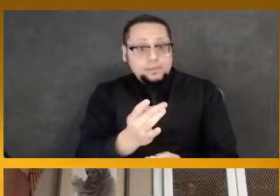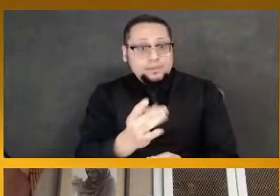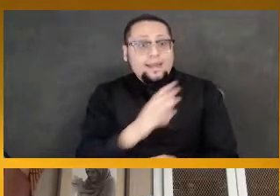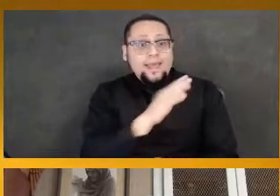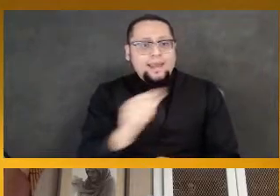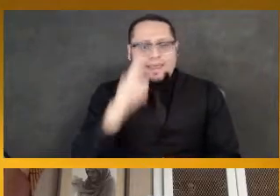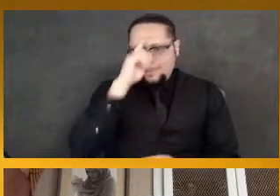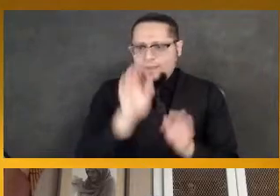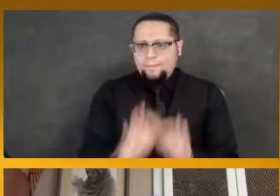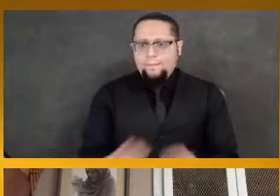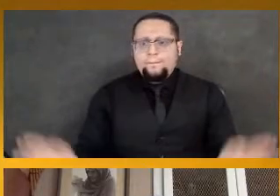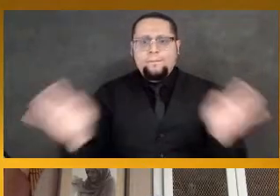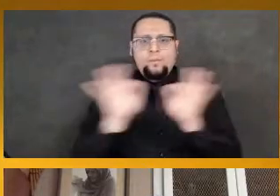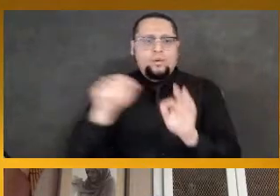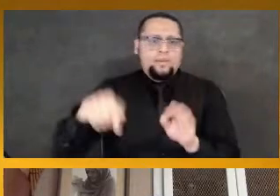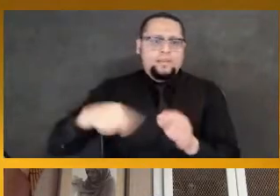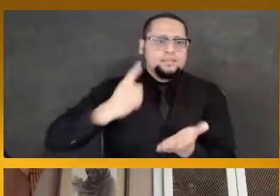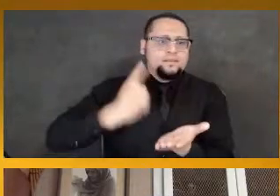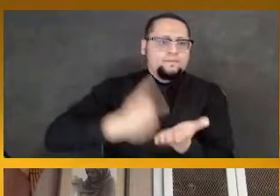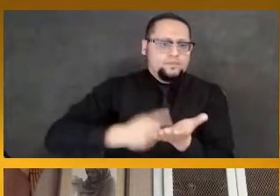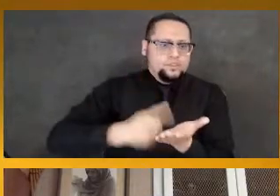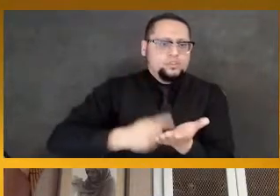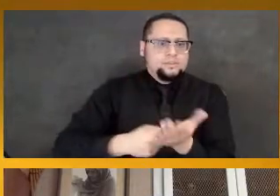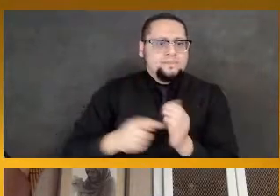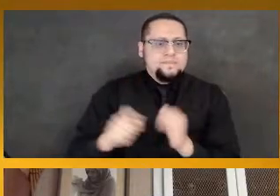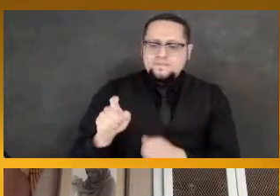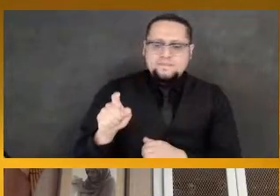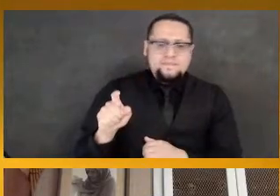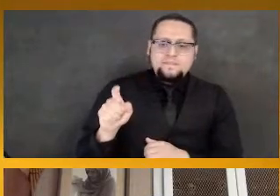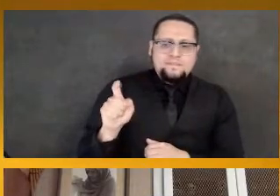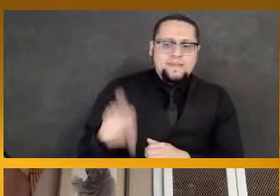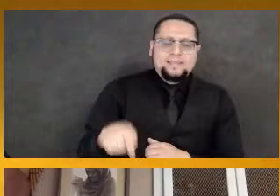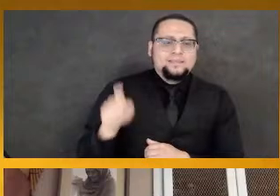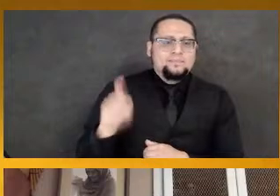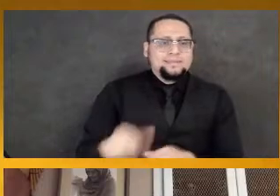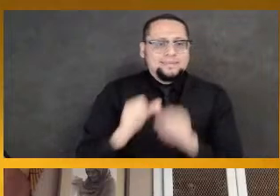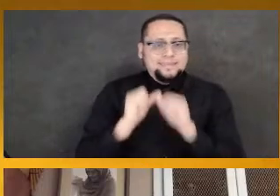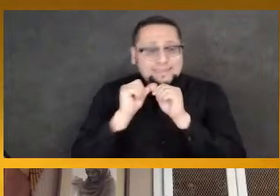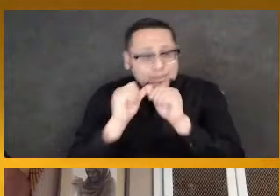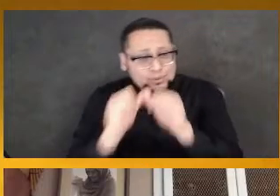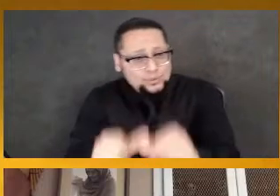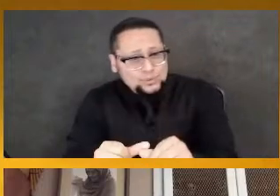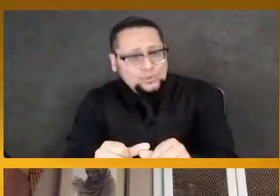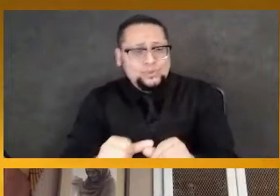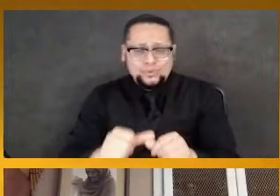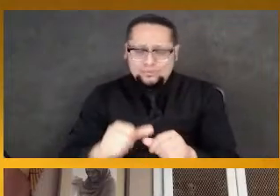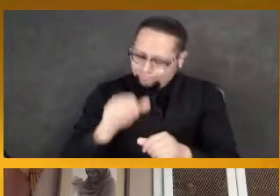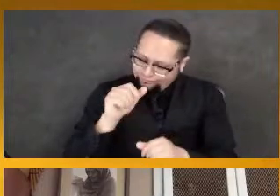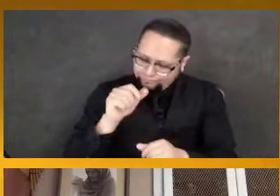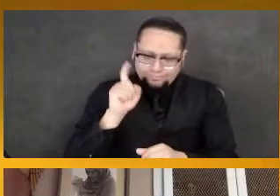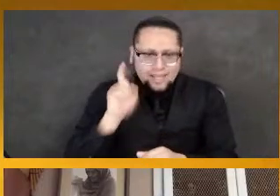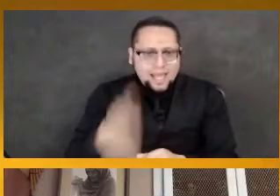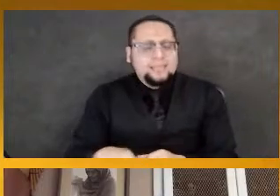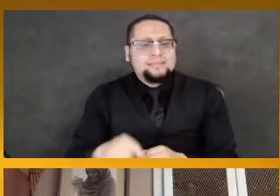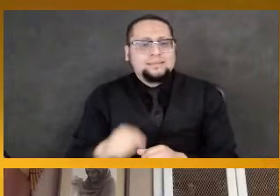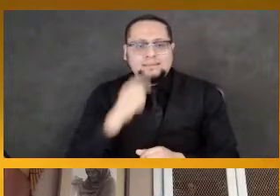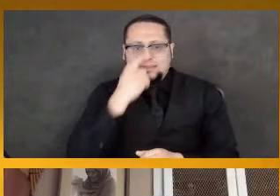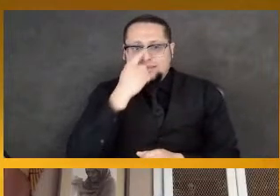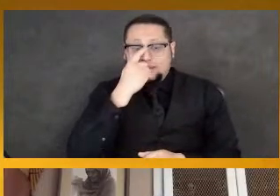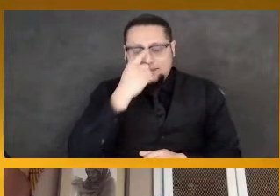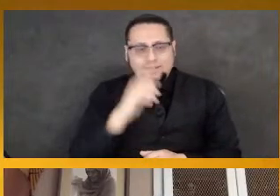very important conversation that has to be critically continued. And I hope